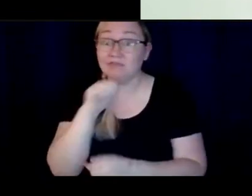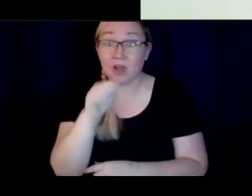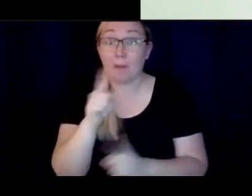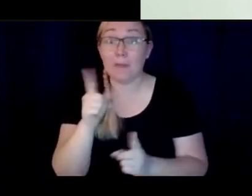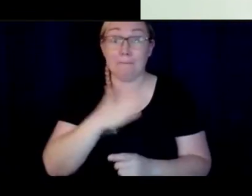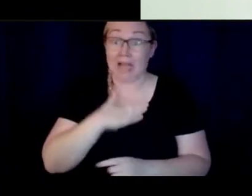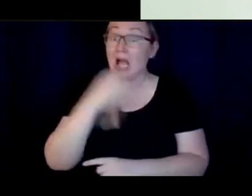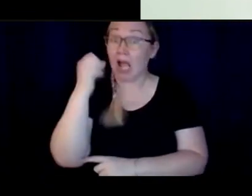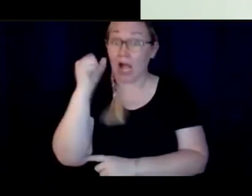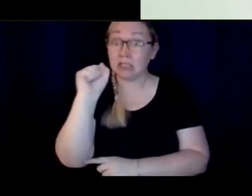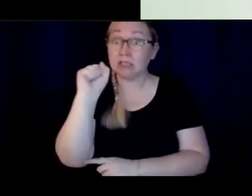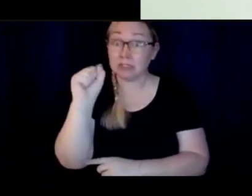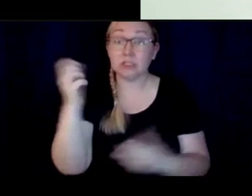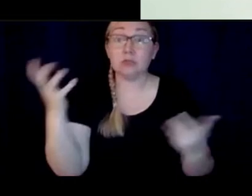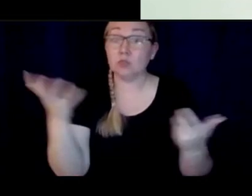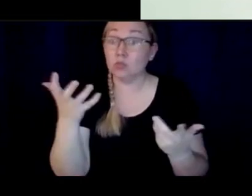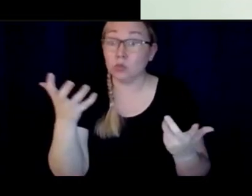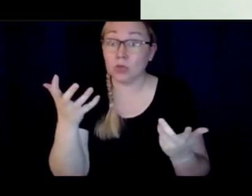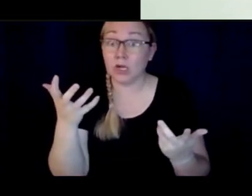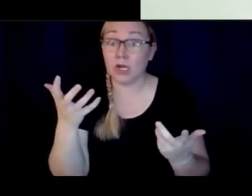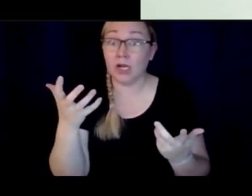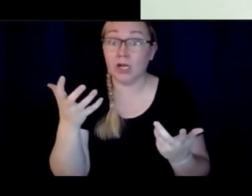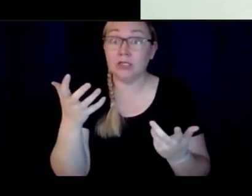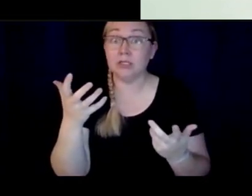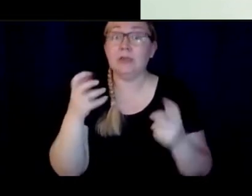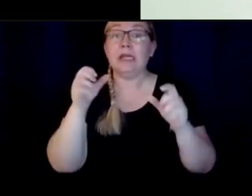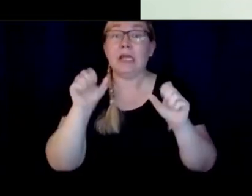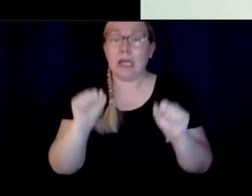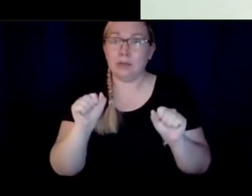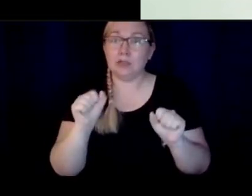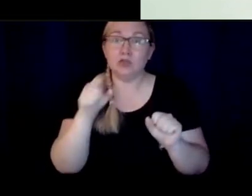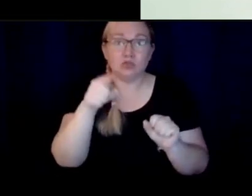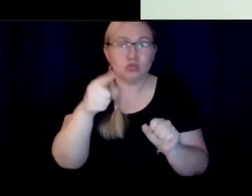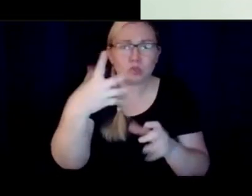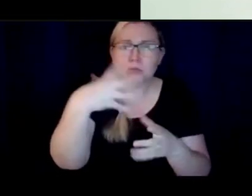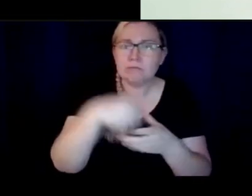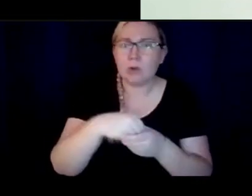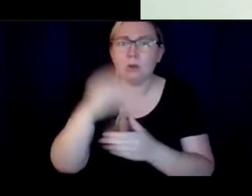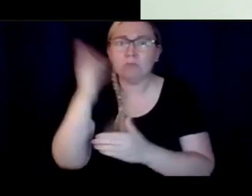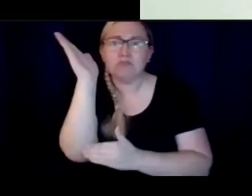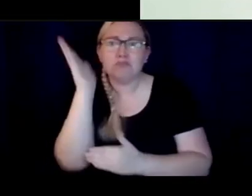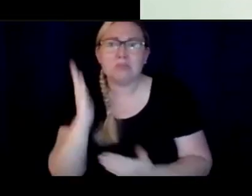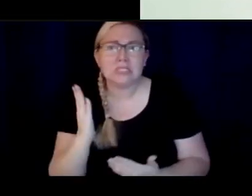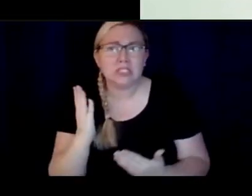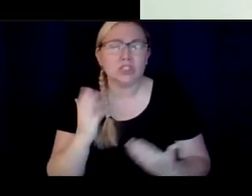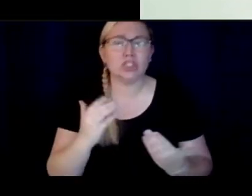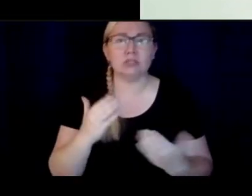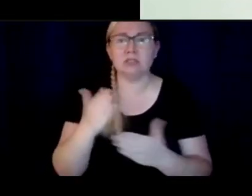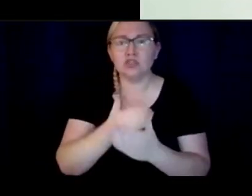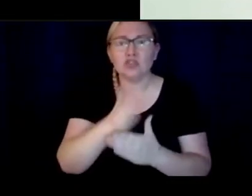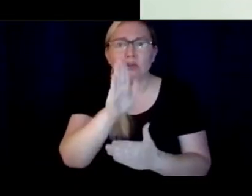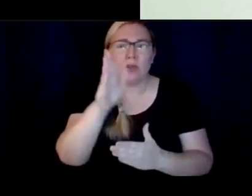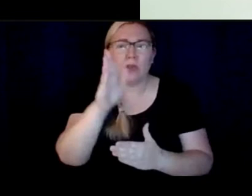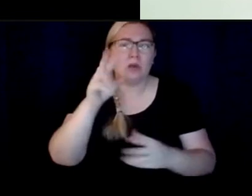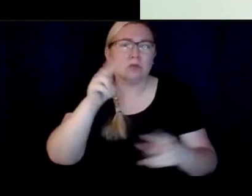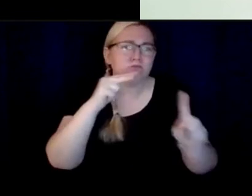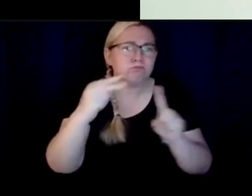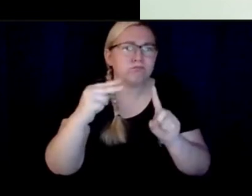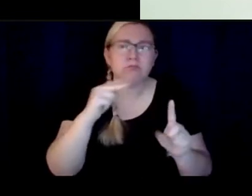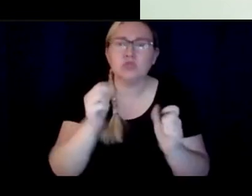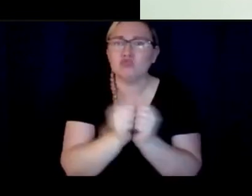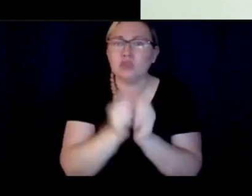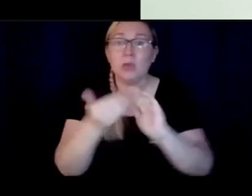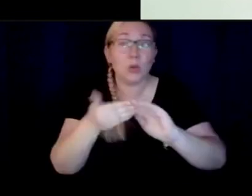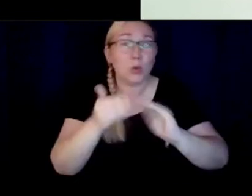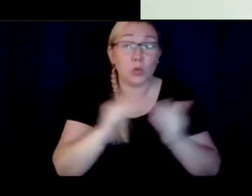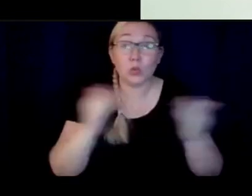my activism is being able to have participants like yourself, speakers, mm-hmm. share their insight with our